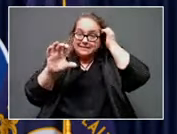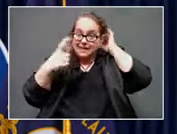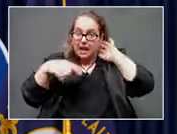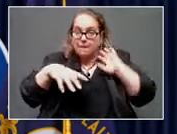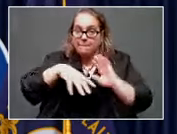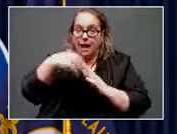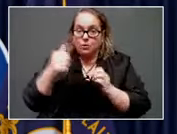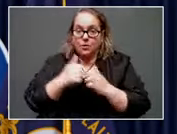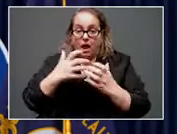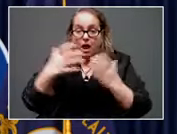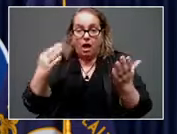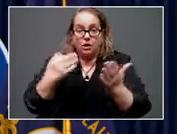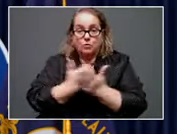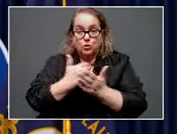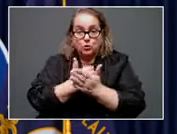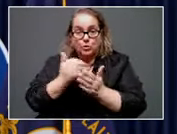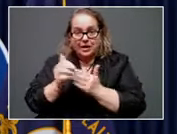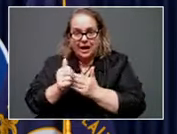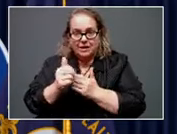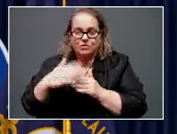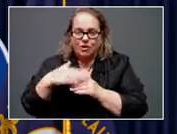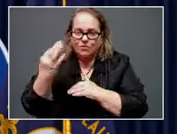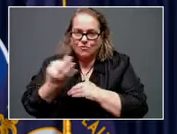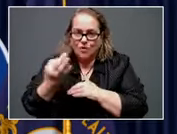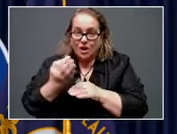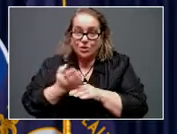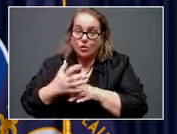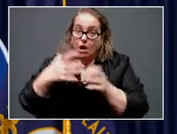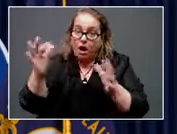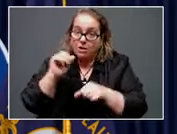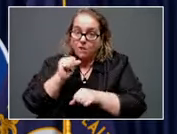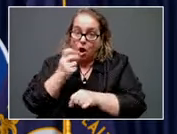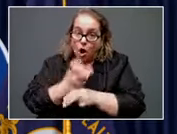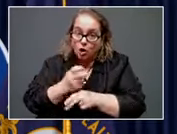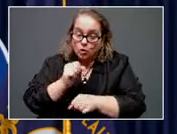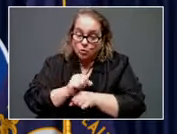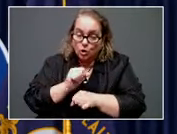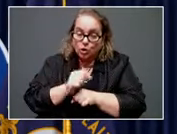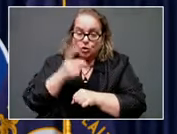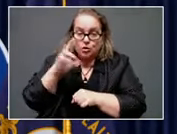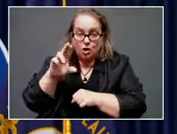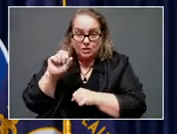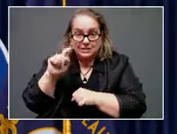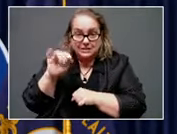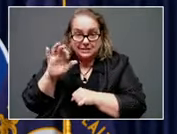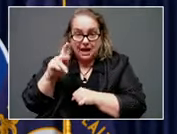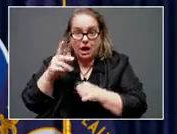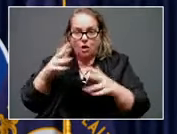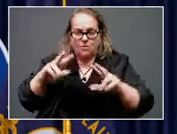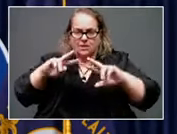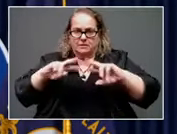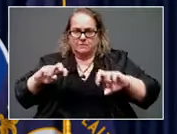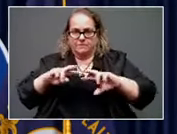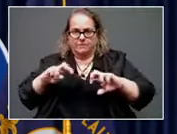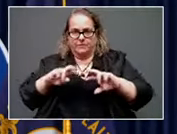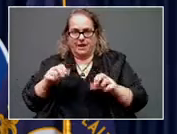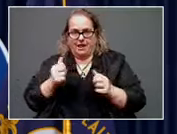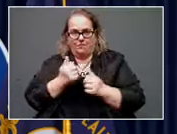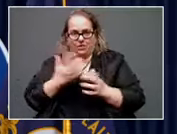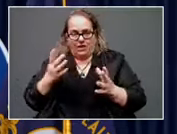Friday. Through a lot of hard work, Dr. Stack has already analyzed all of that and is prepared